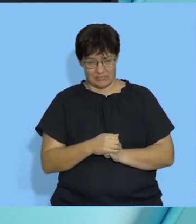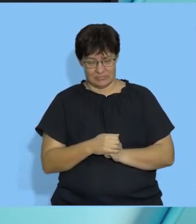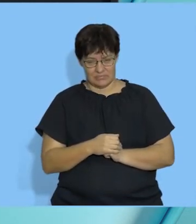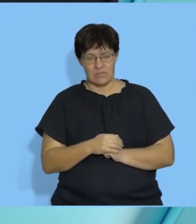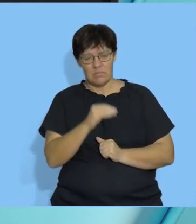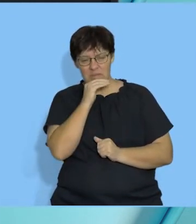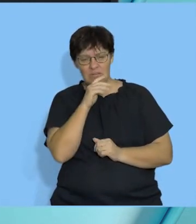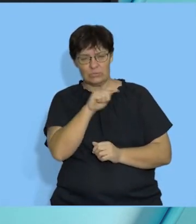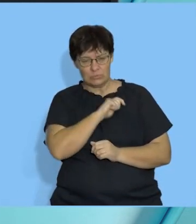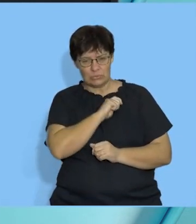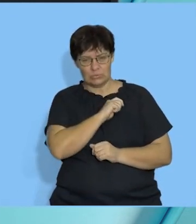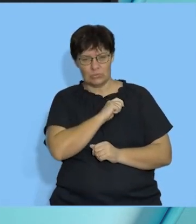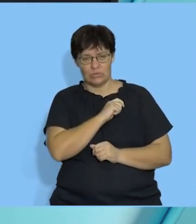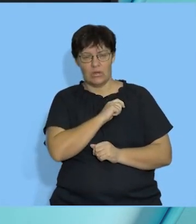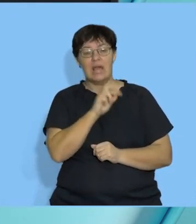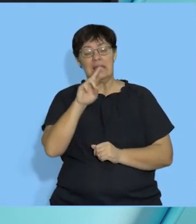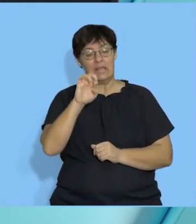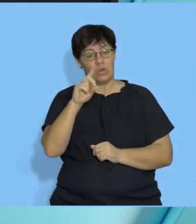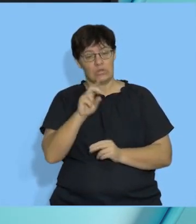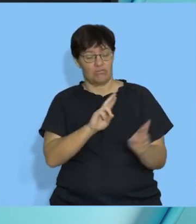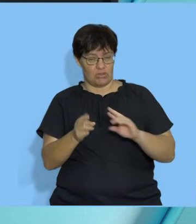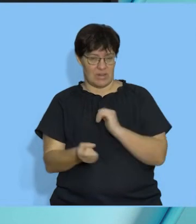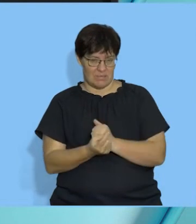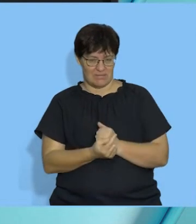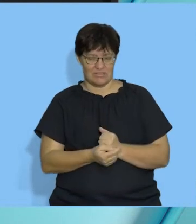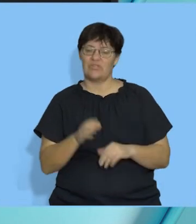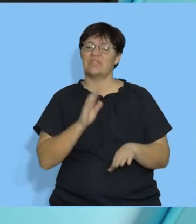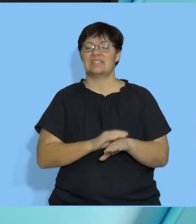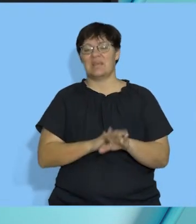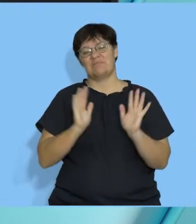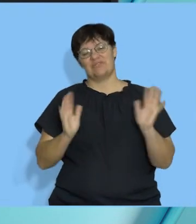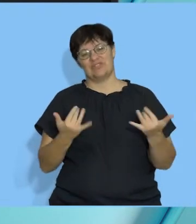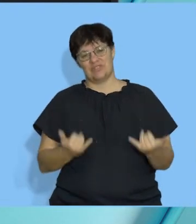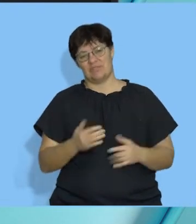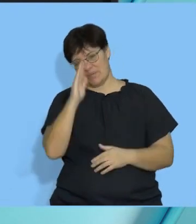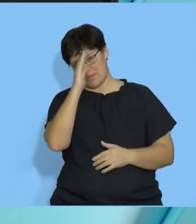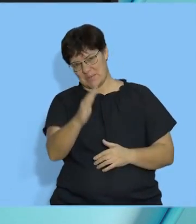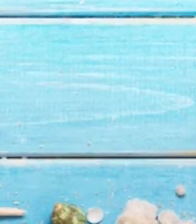in a typical redox reaction. With that said, that's the time we had for today. Goodbye for now.